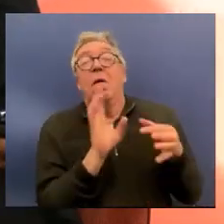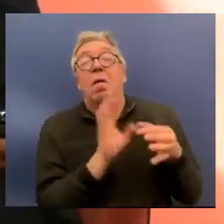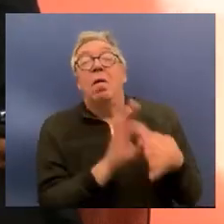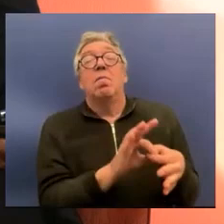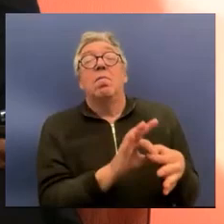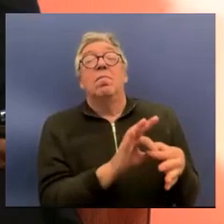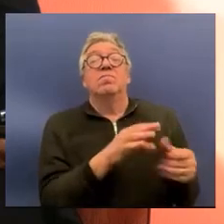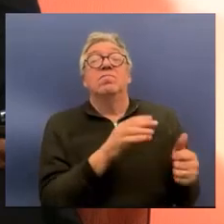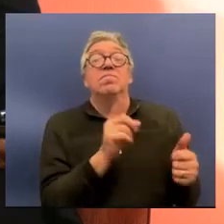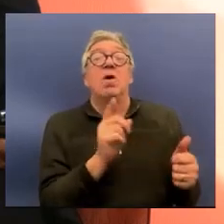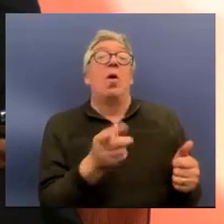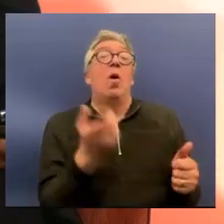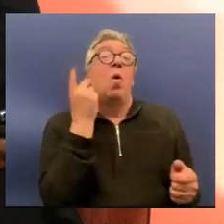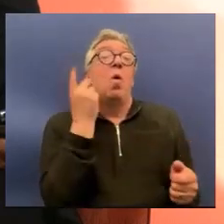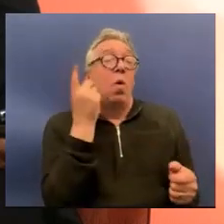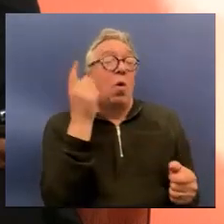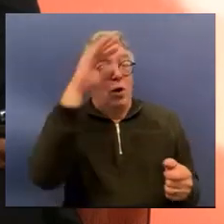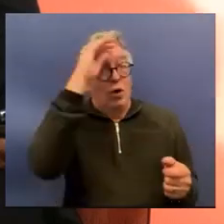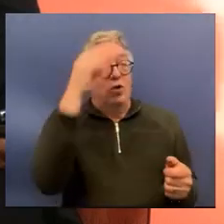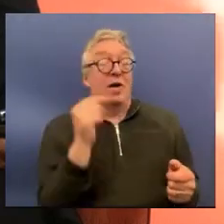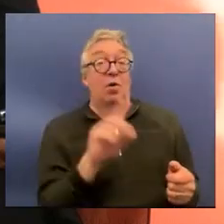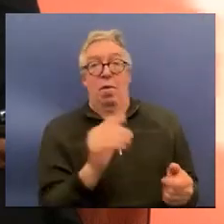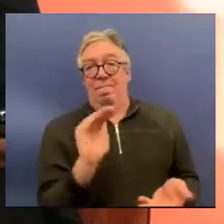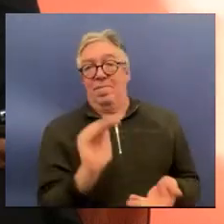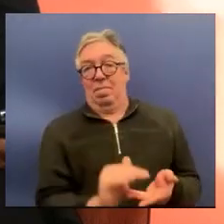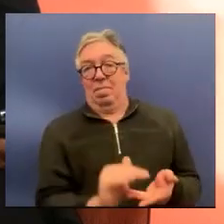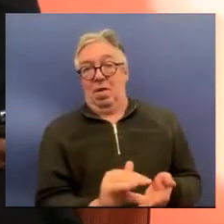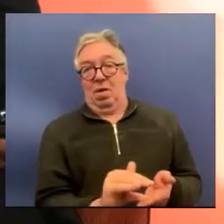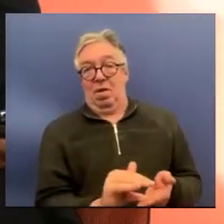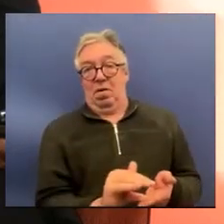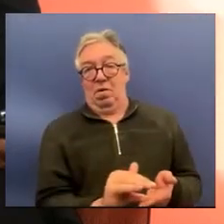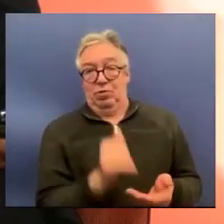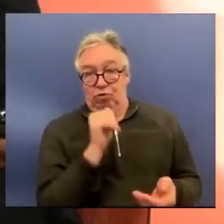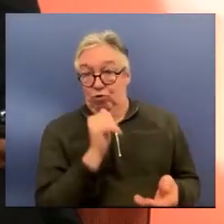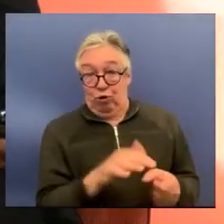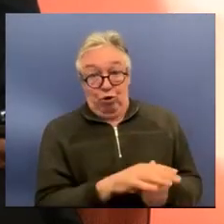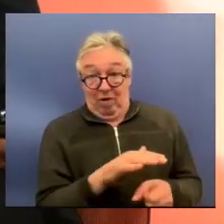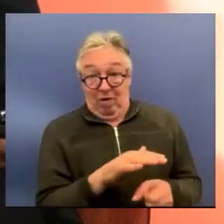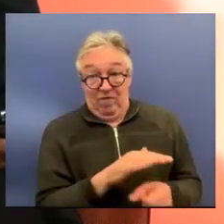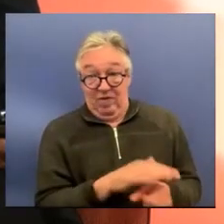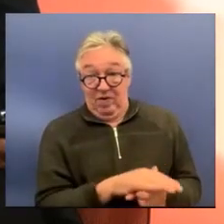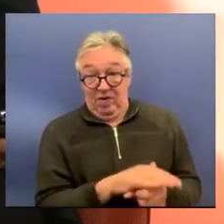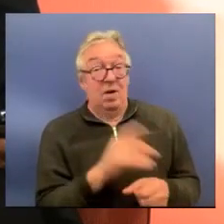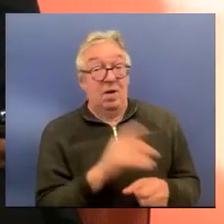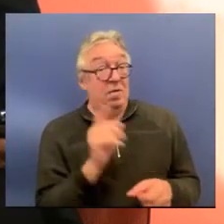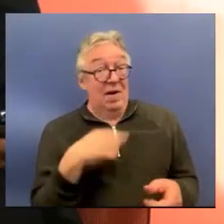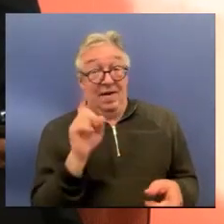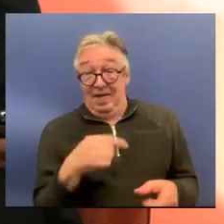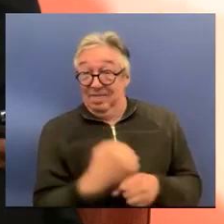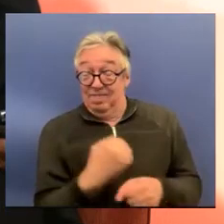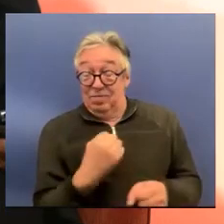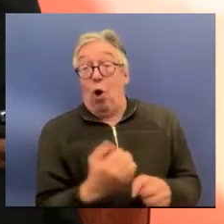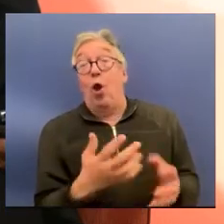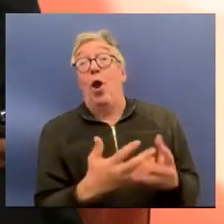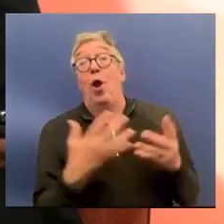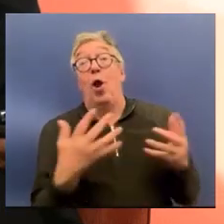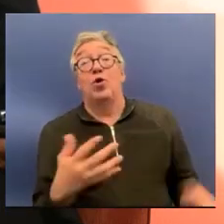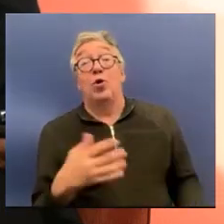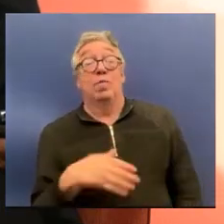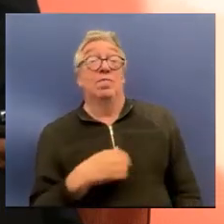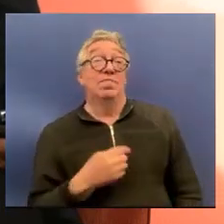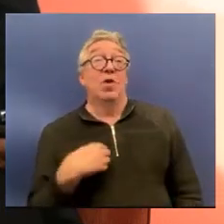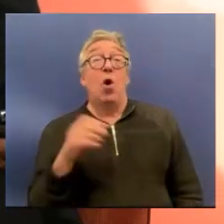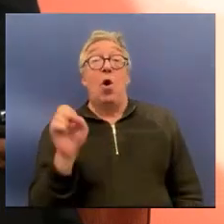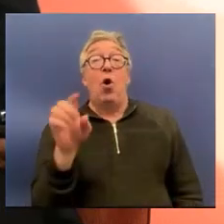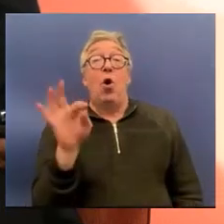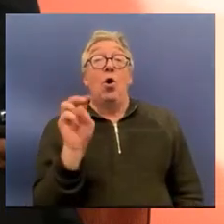it's very minimal, and it's absolutely not enough, and a huge amount of work needs to be done. Now, we do try this as Oxfam Belgium. We actually have a